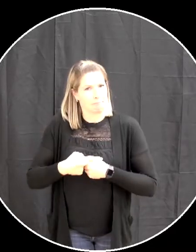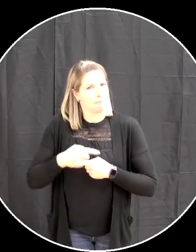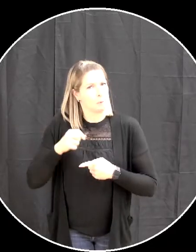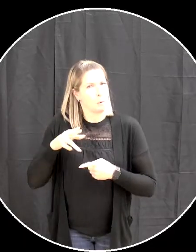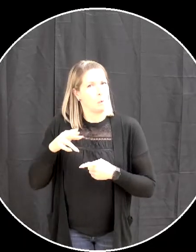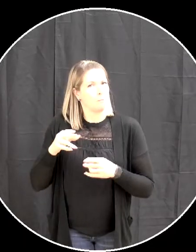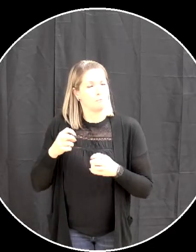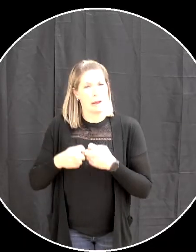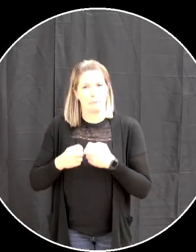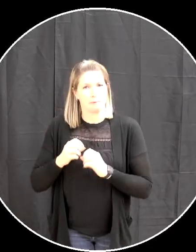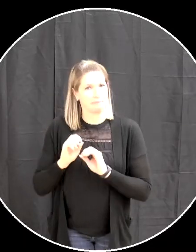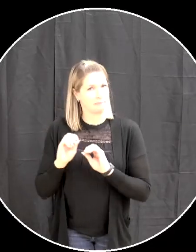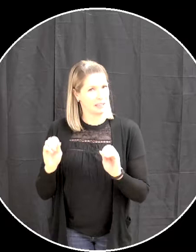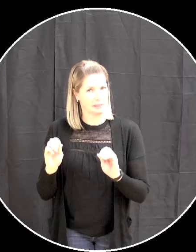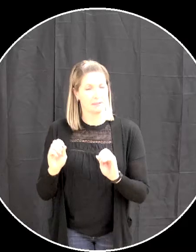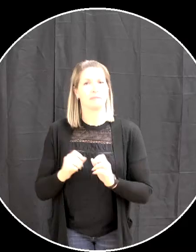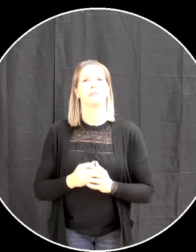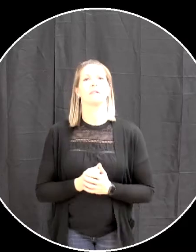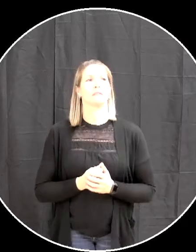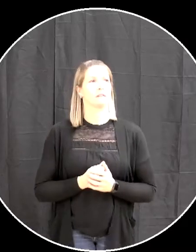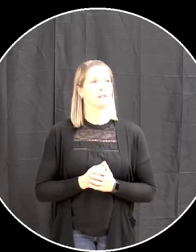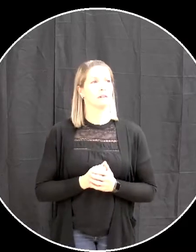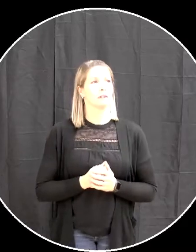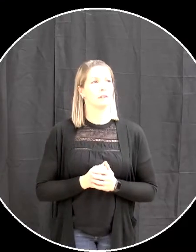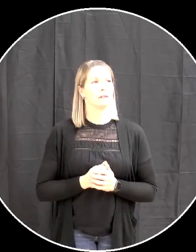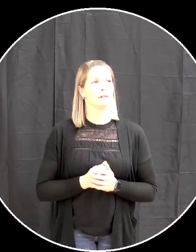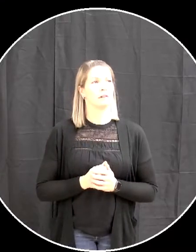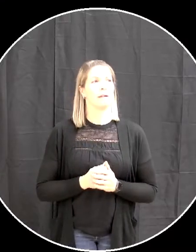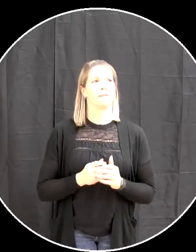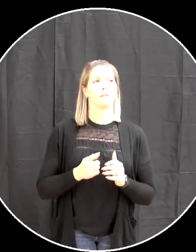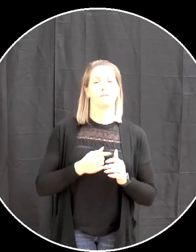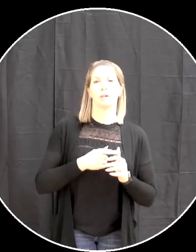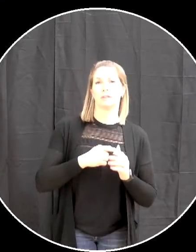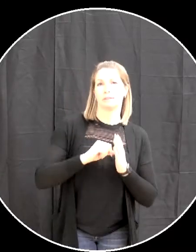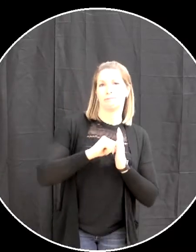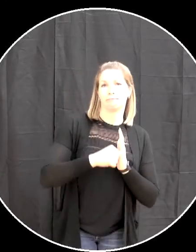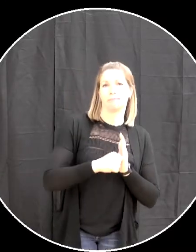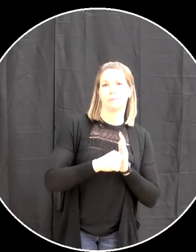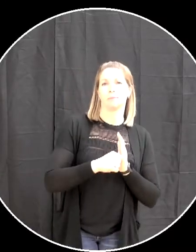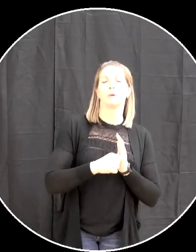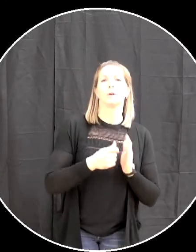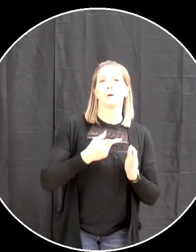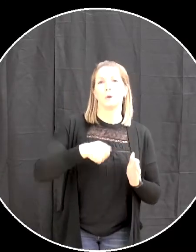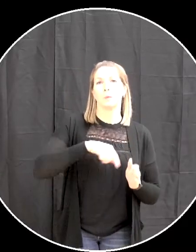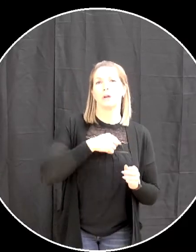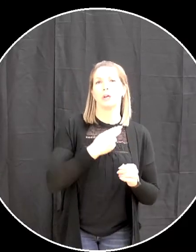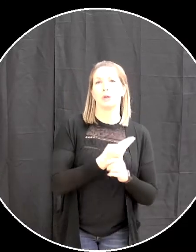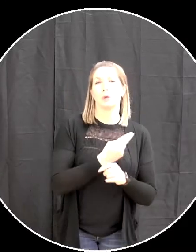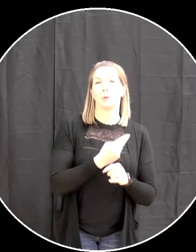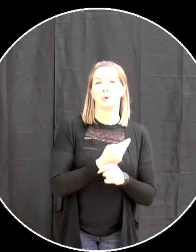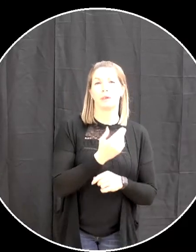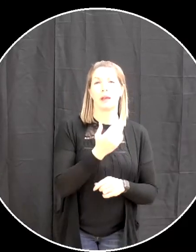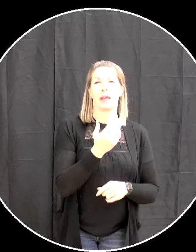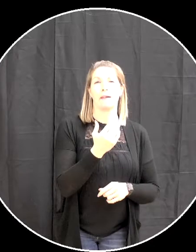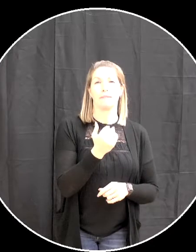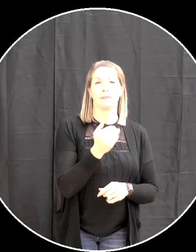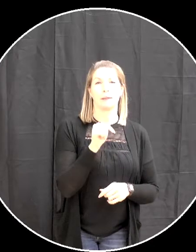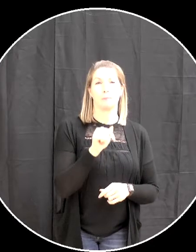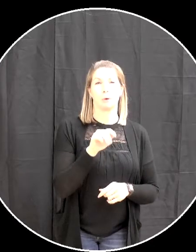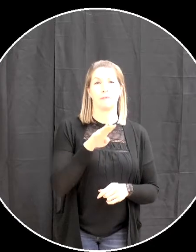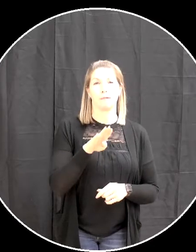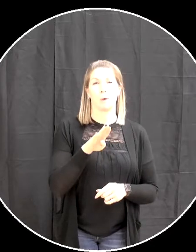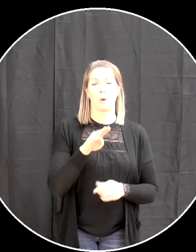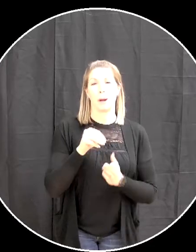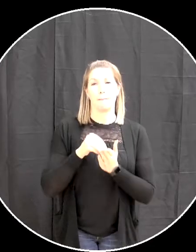independence. So from an areas of emphasis perspective, we used a materiality level of $15.4 million based on